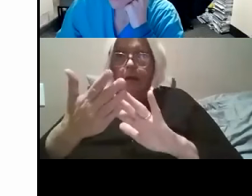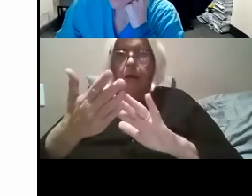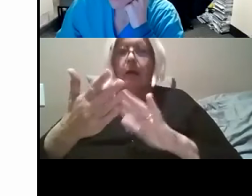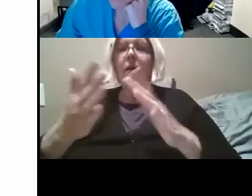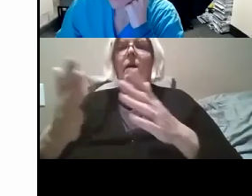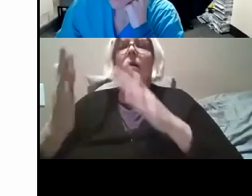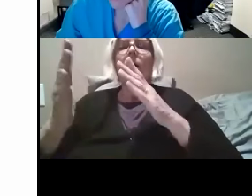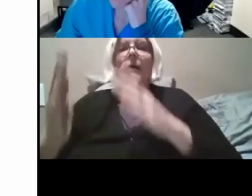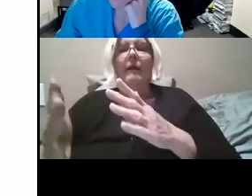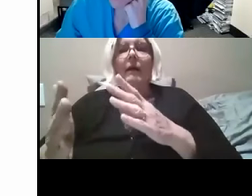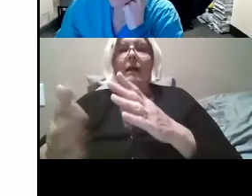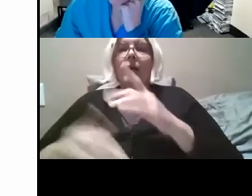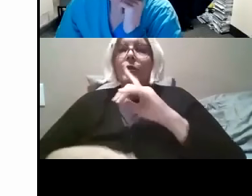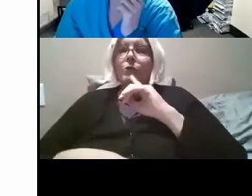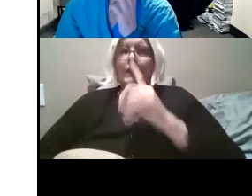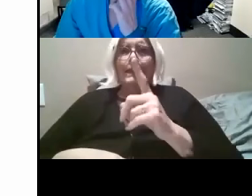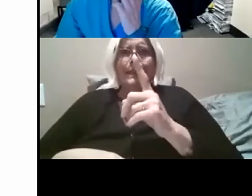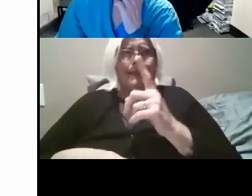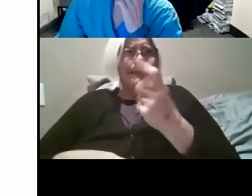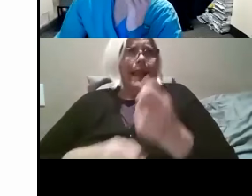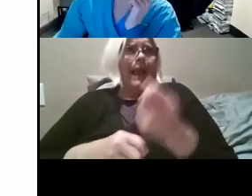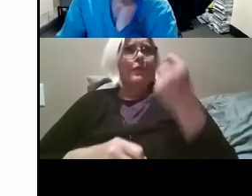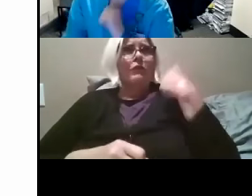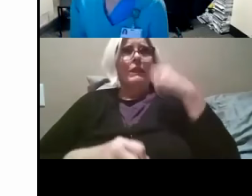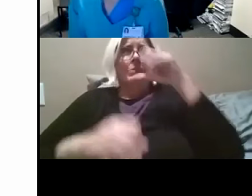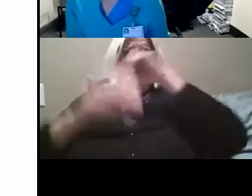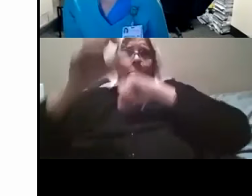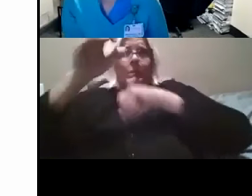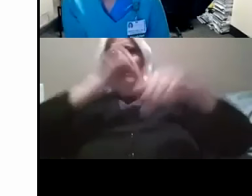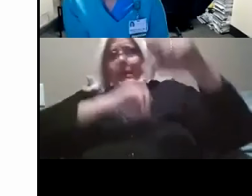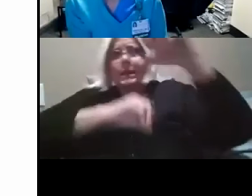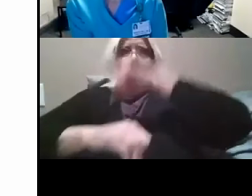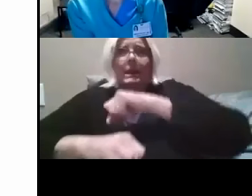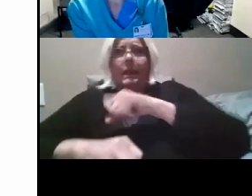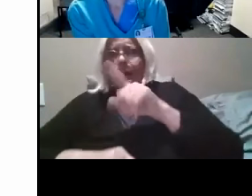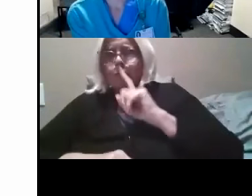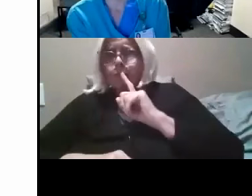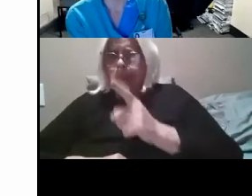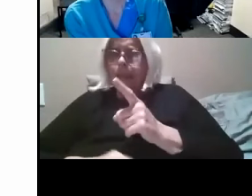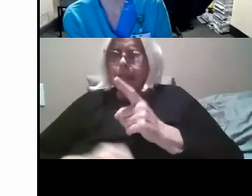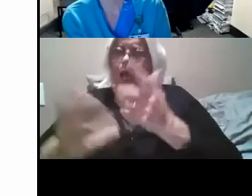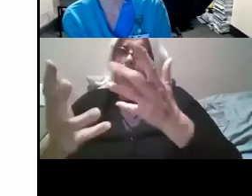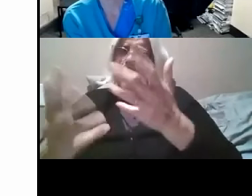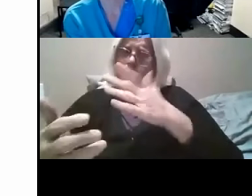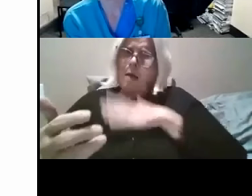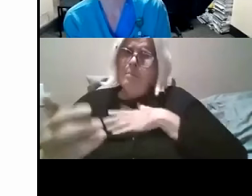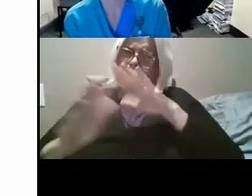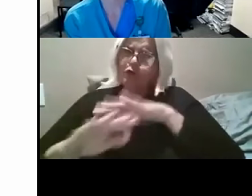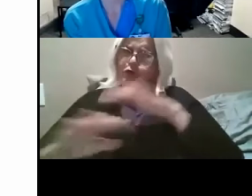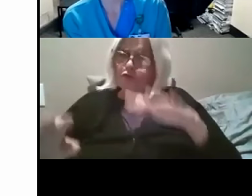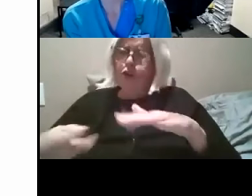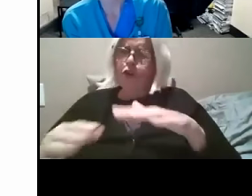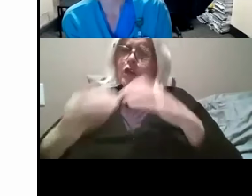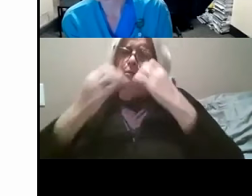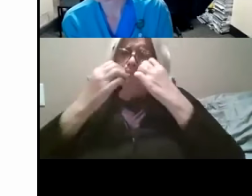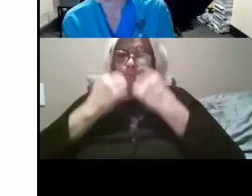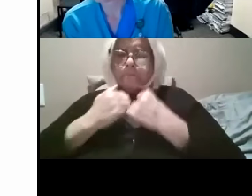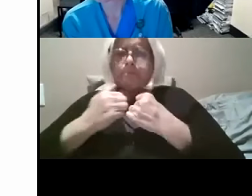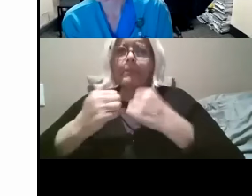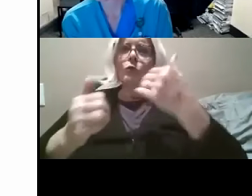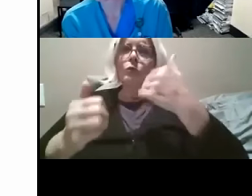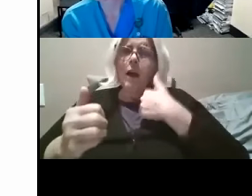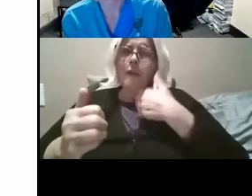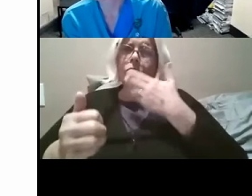with other kids. I want them to be able to protect their community and know that this isn't just about us and them. This is